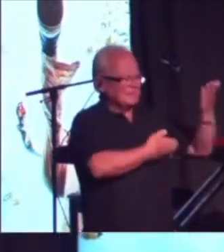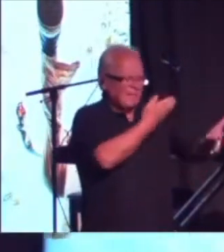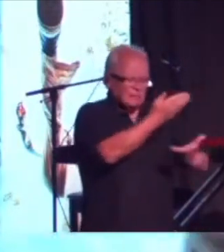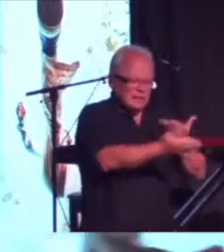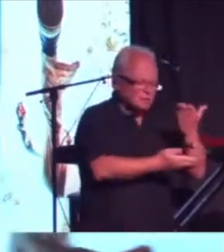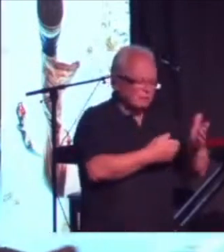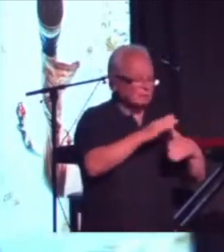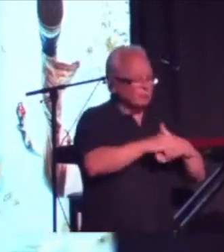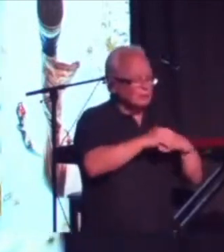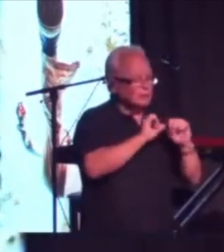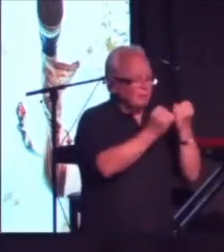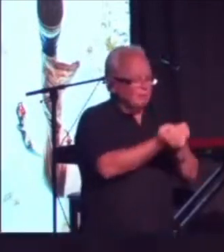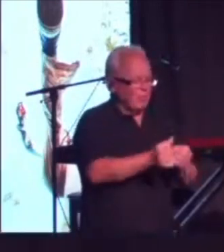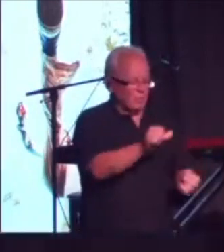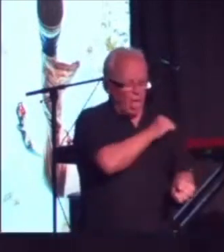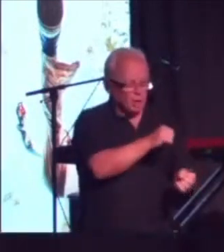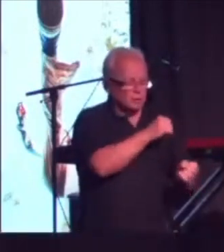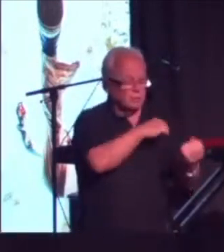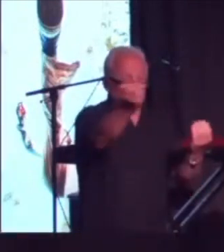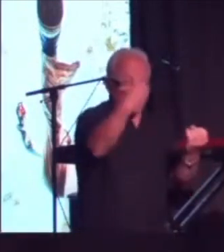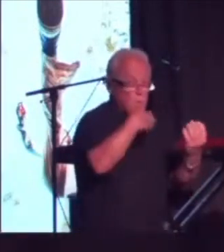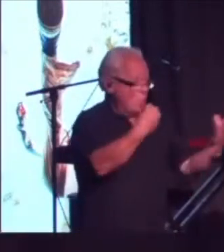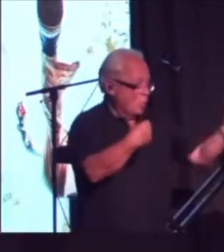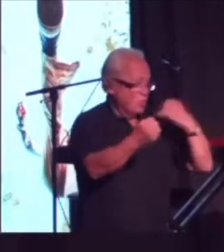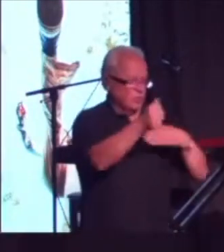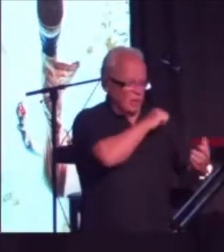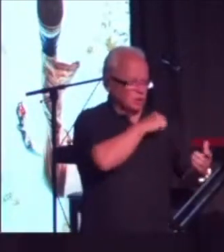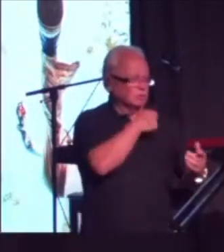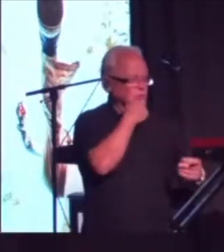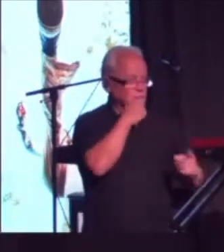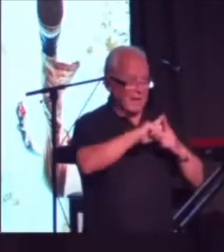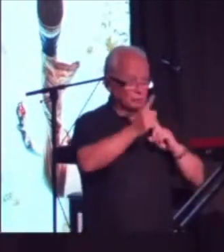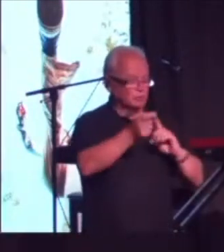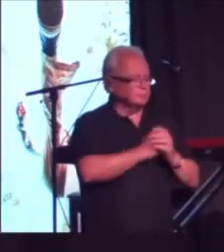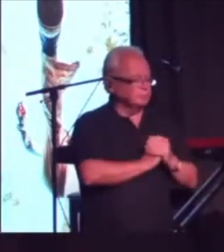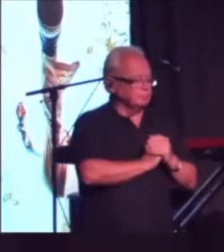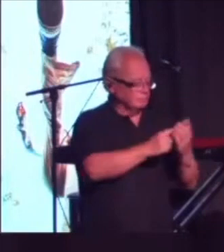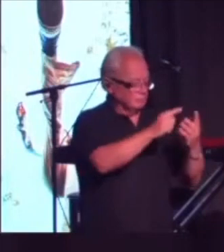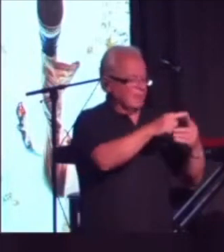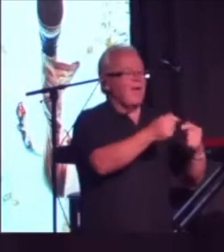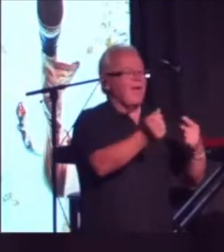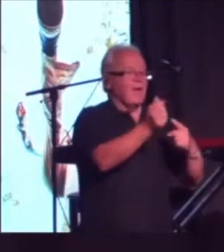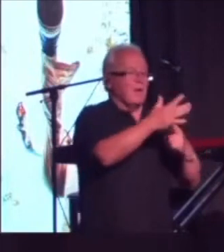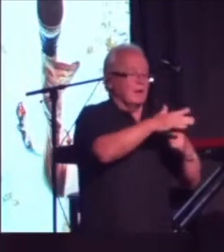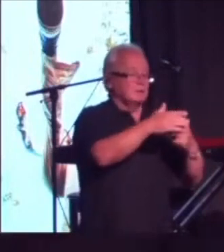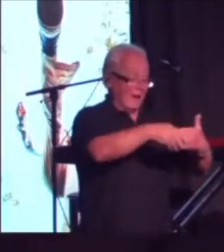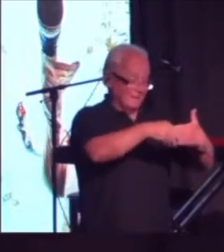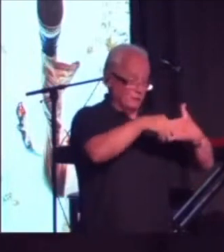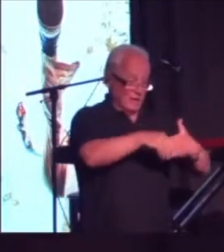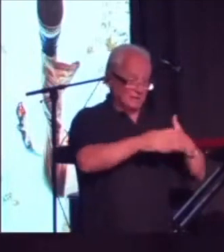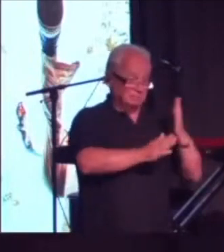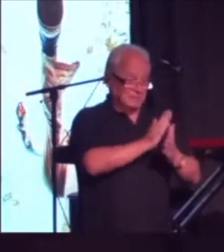in, but here's the one that got the prize. Here's the one that won. It read as follows. A friend is one who comes